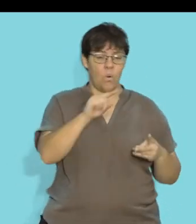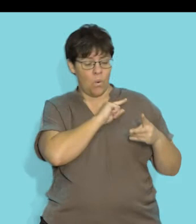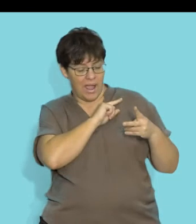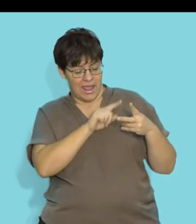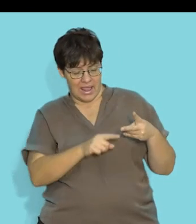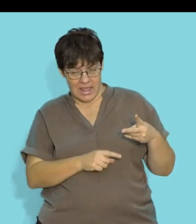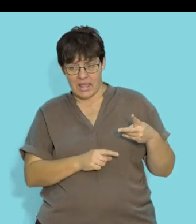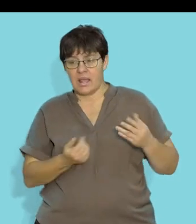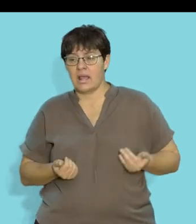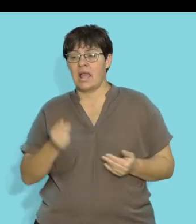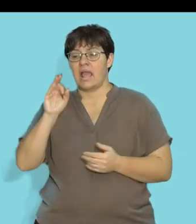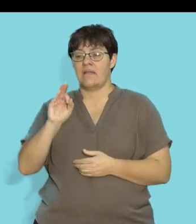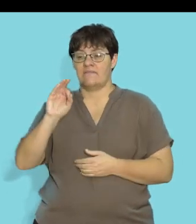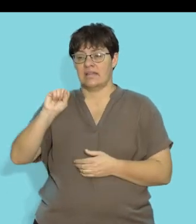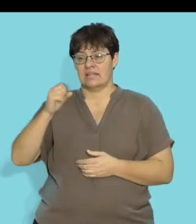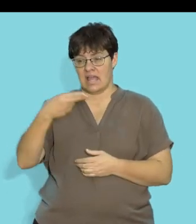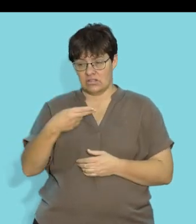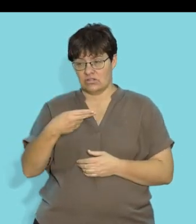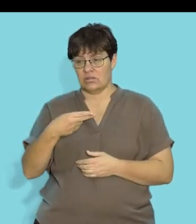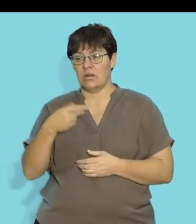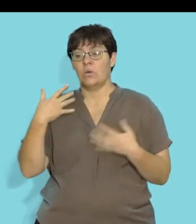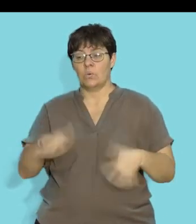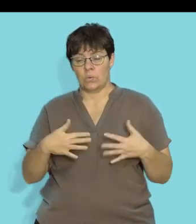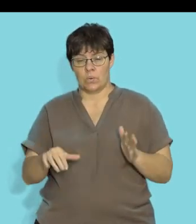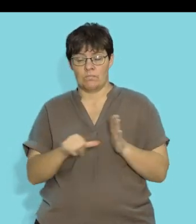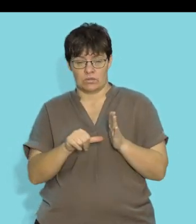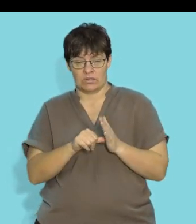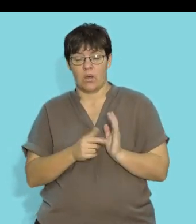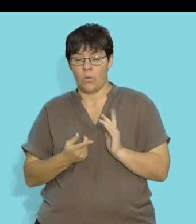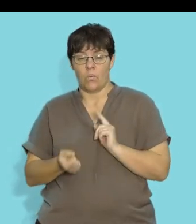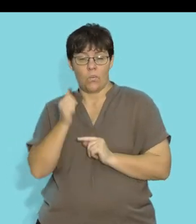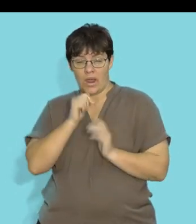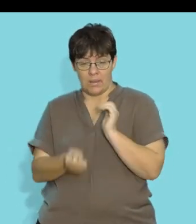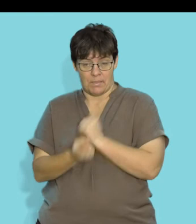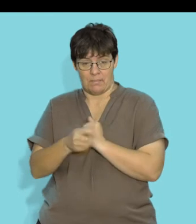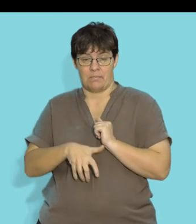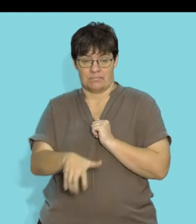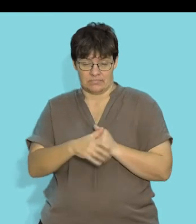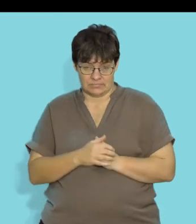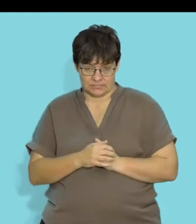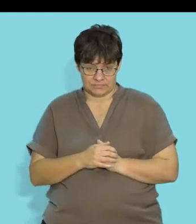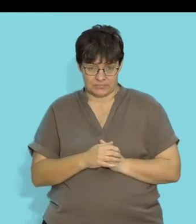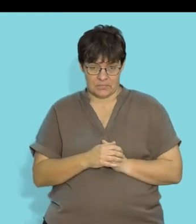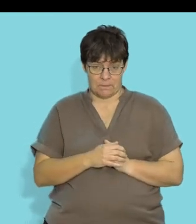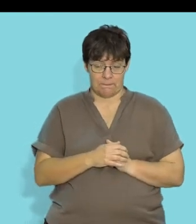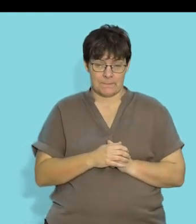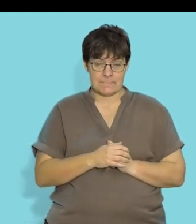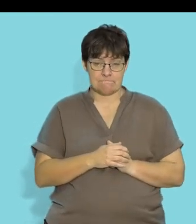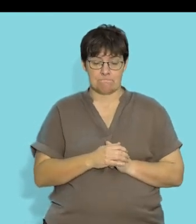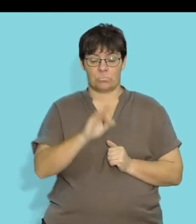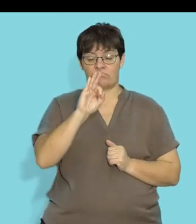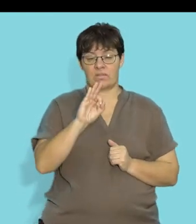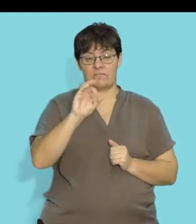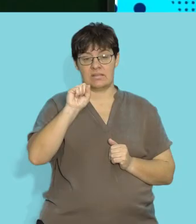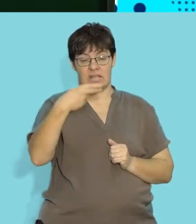why the production of FSH is inhibited when fertilization takes place. Now guys, if